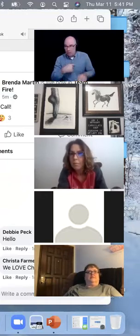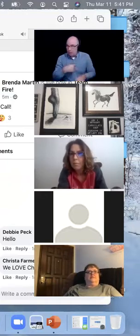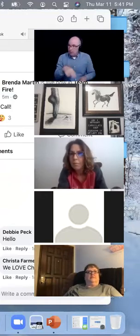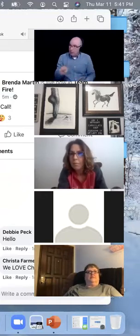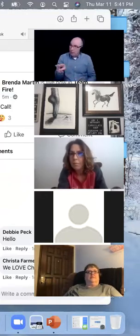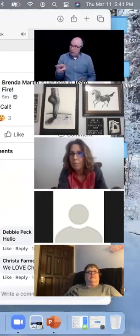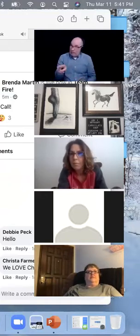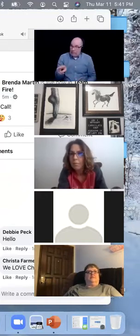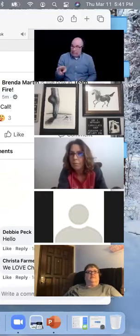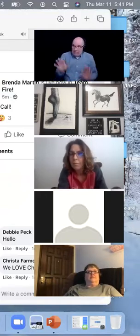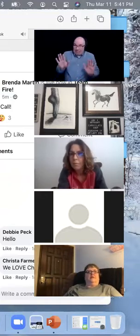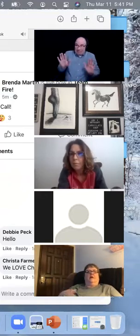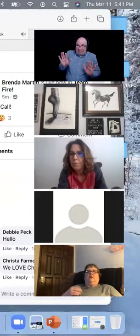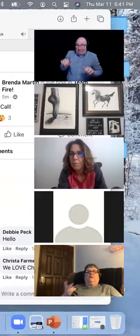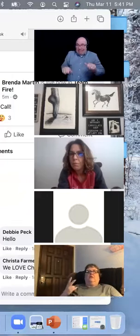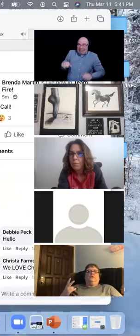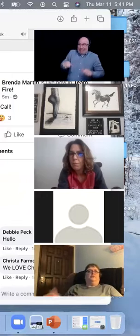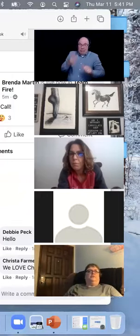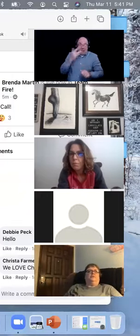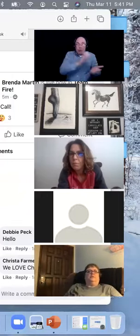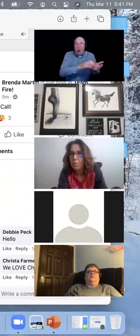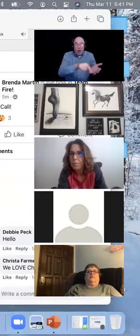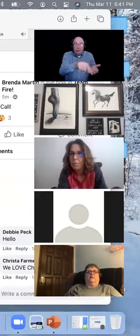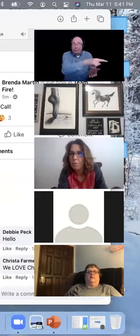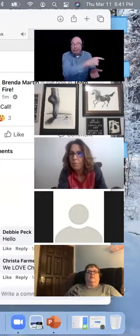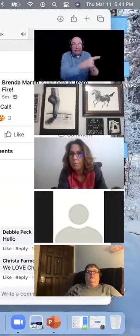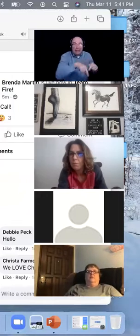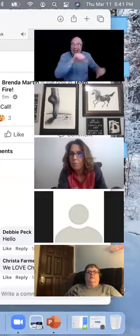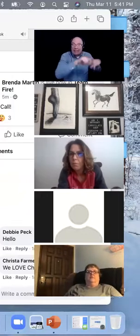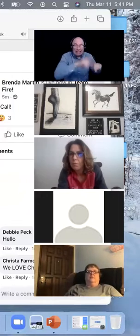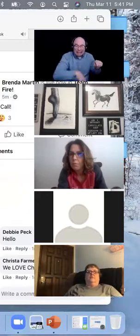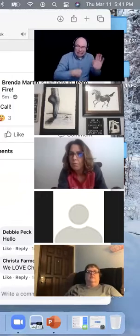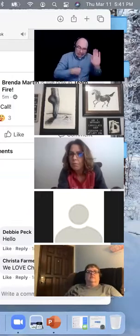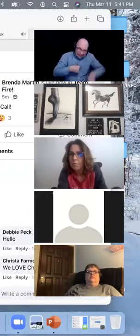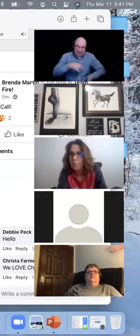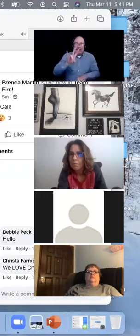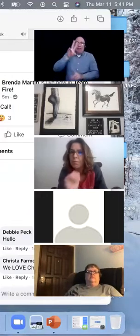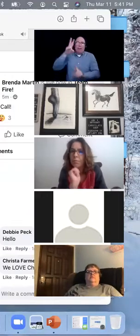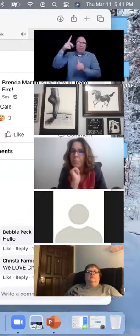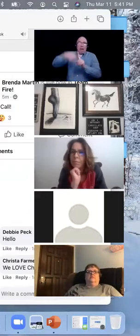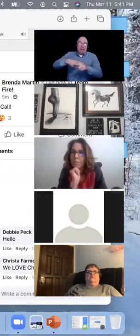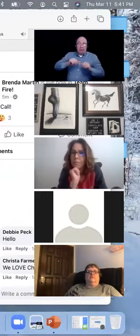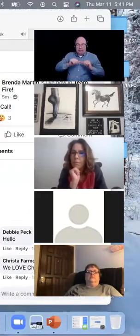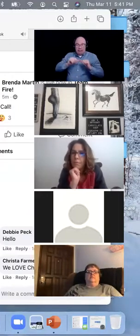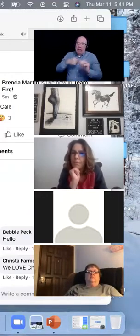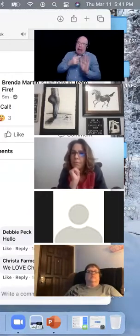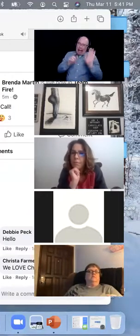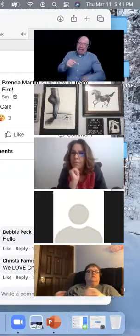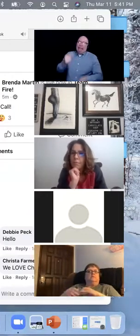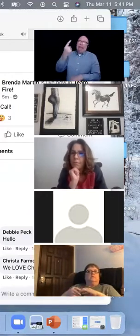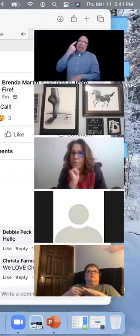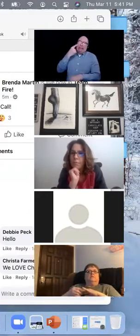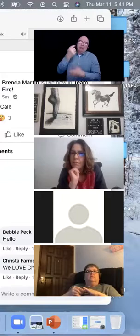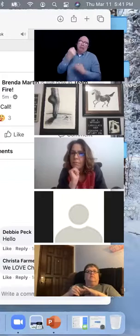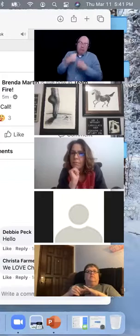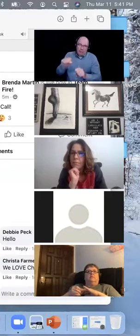that far because medical science couldn't. And so finally, after 7 months, I tried the Plexus products for my 2